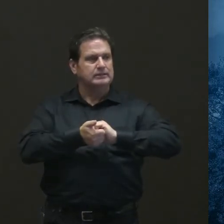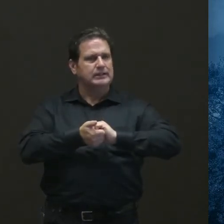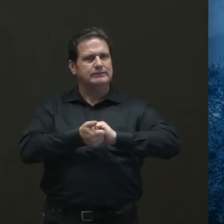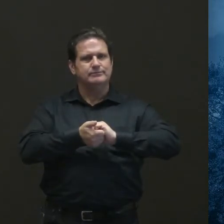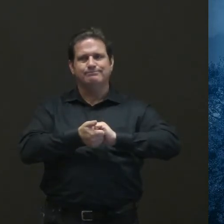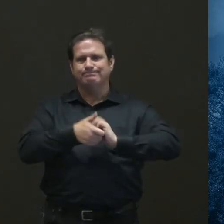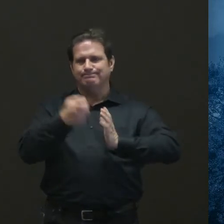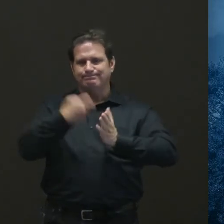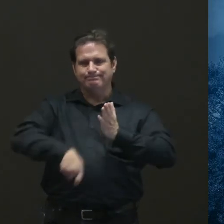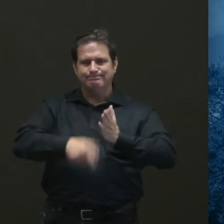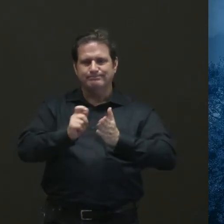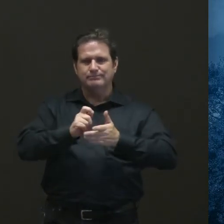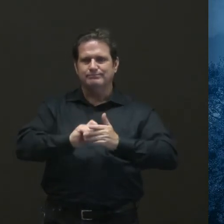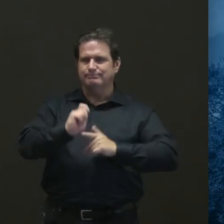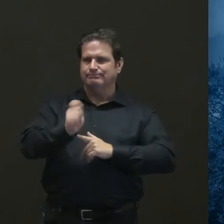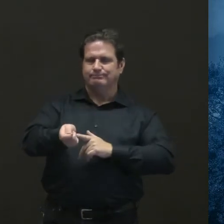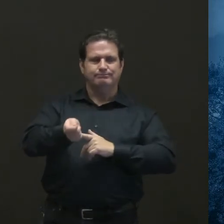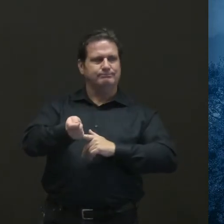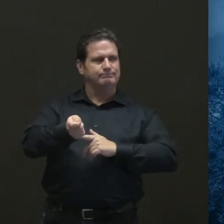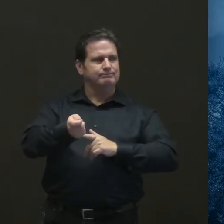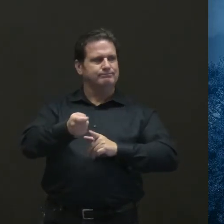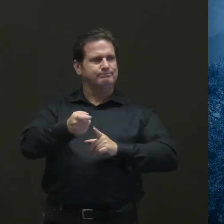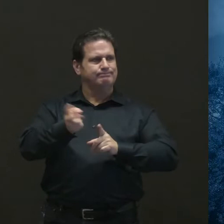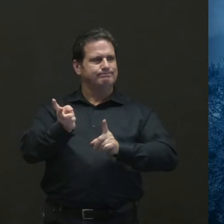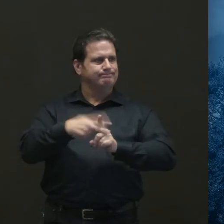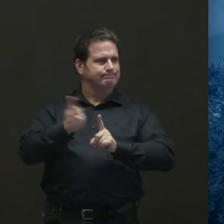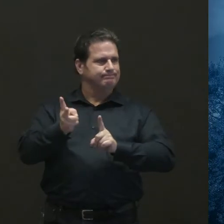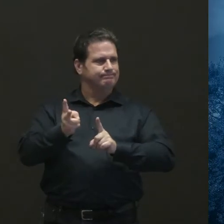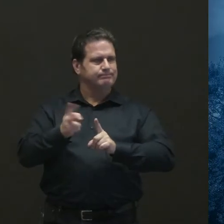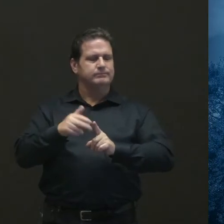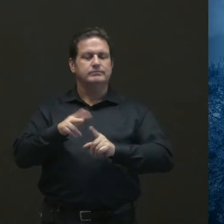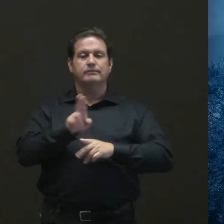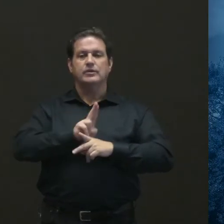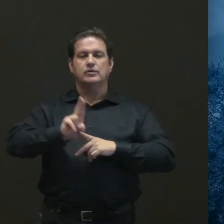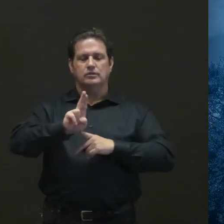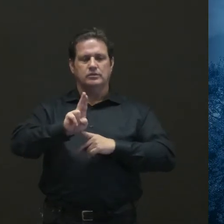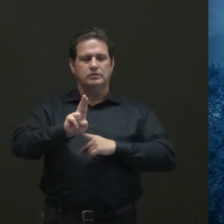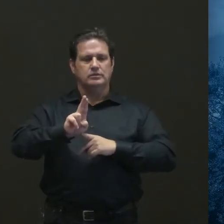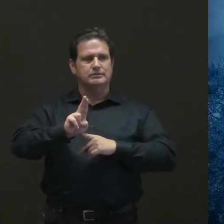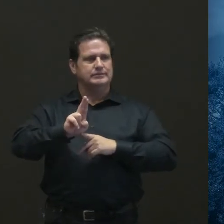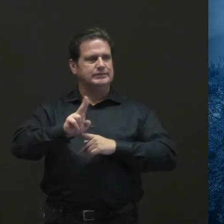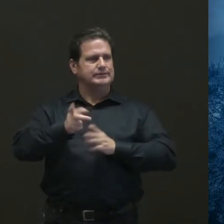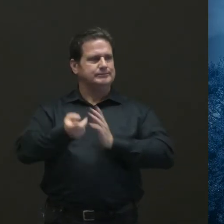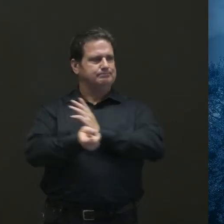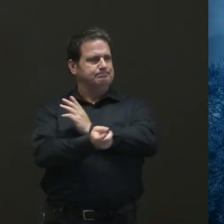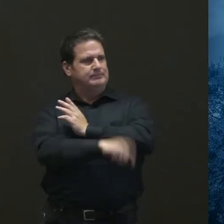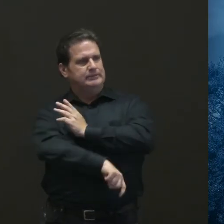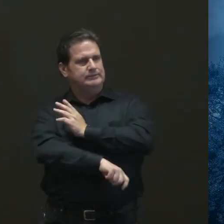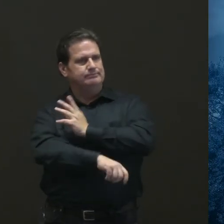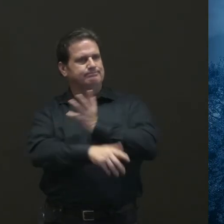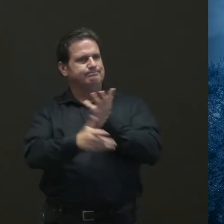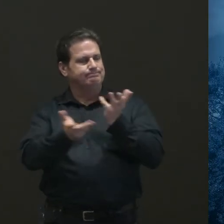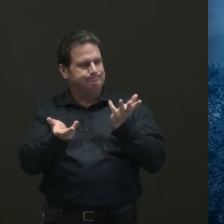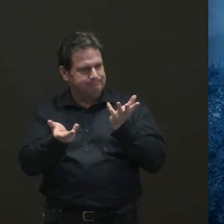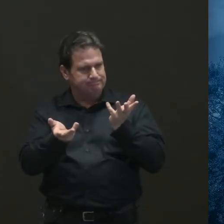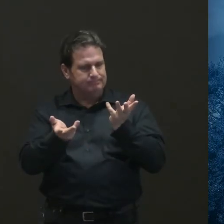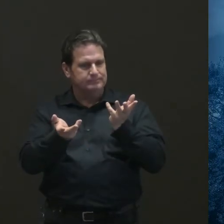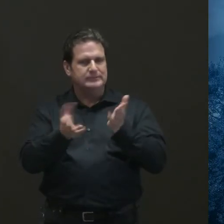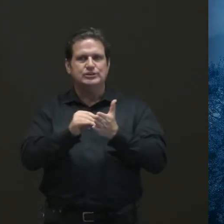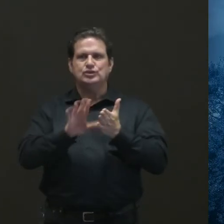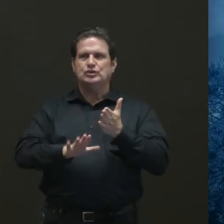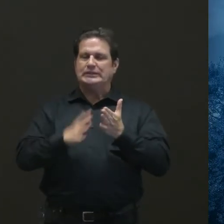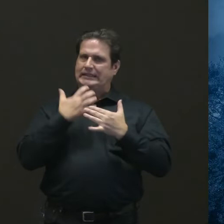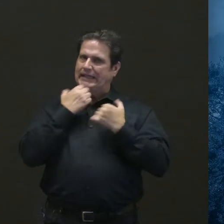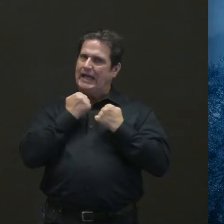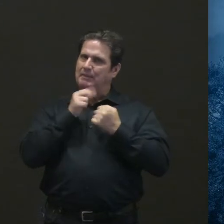citations. And you've got university sanctions. Guess what? The students care